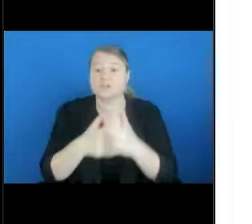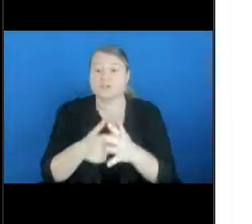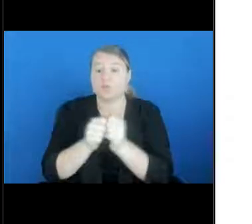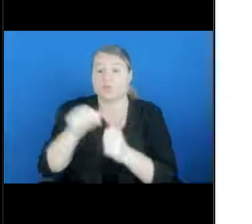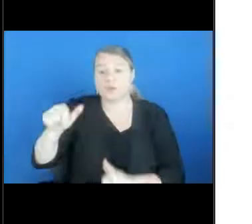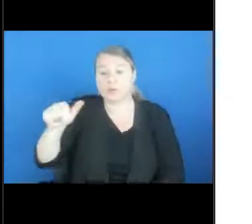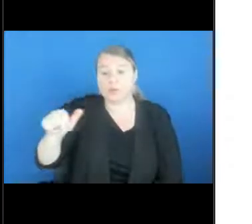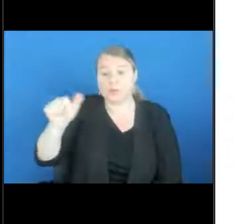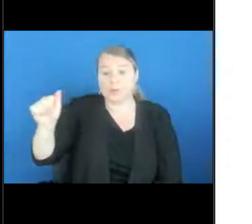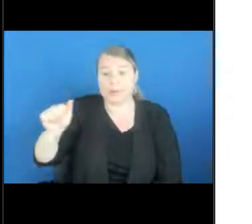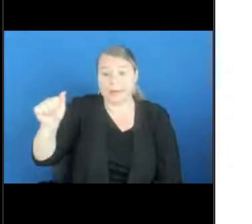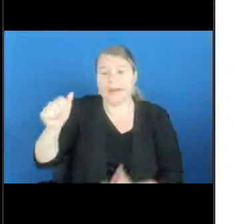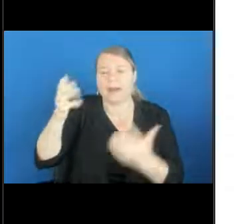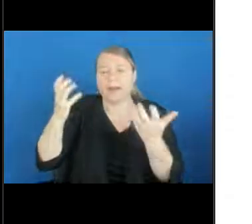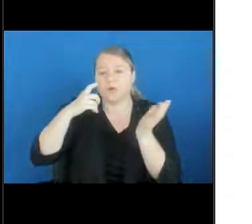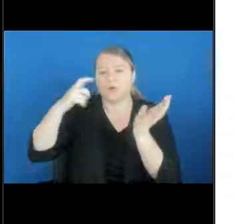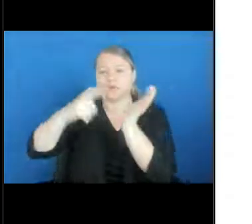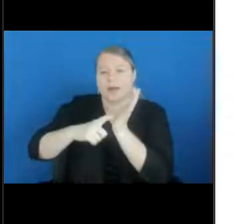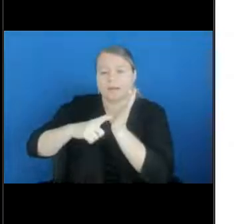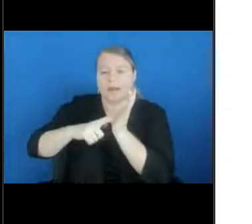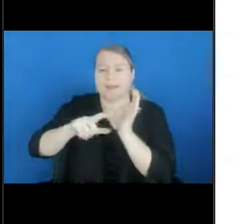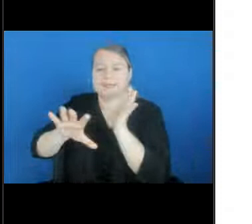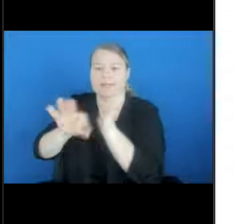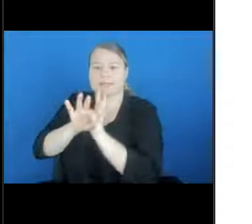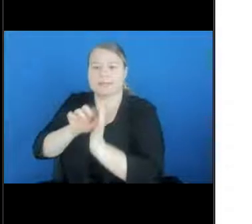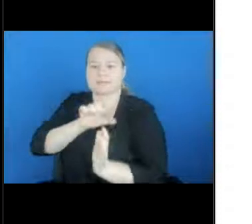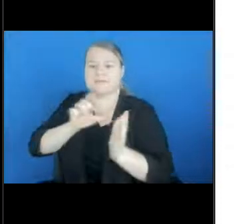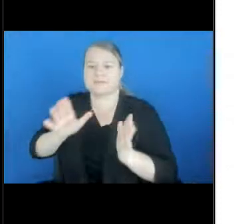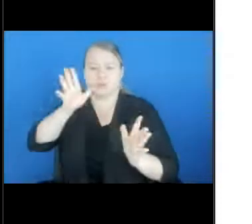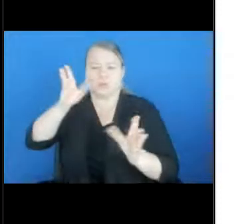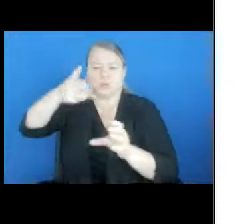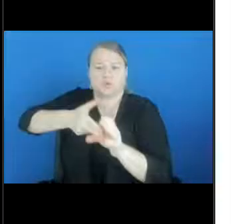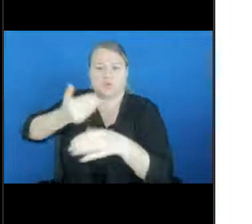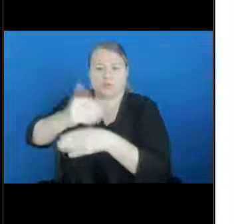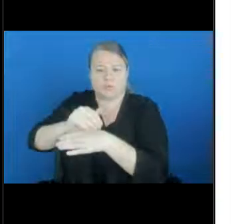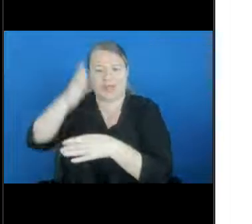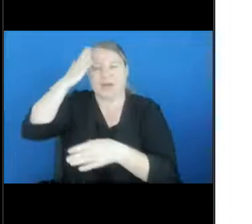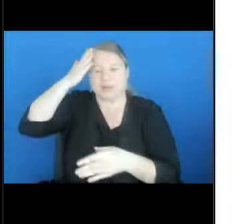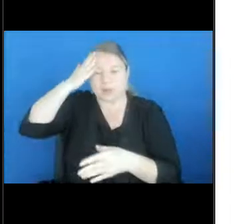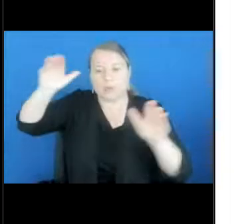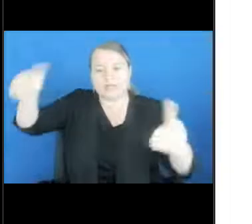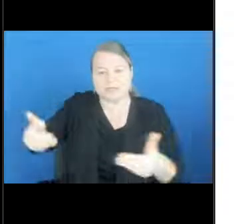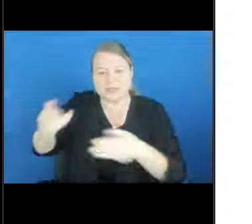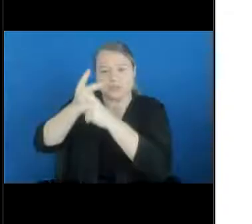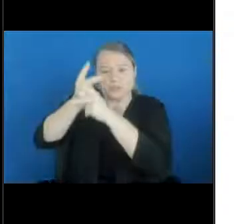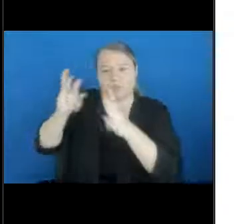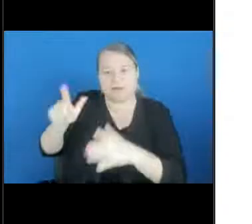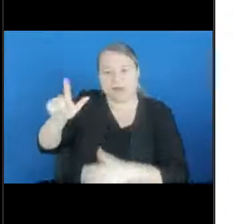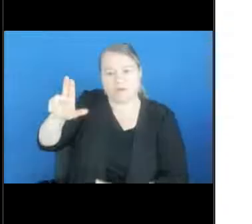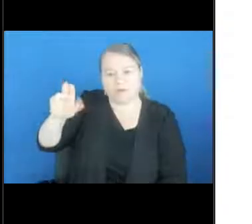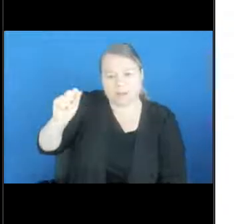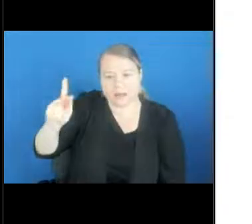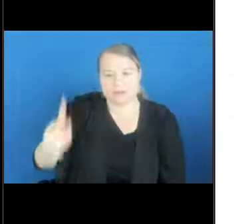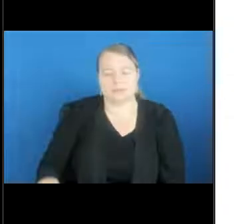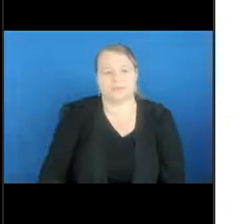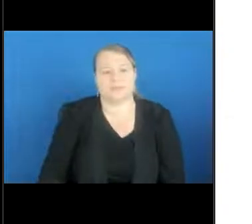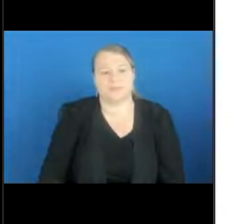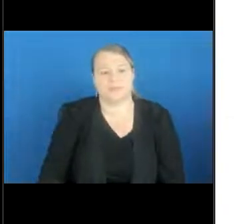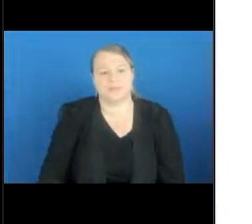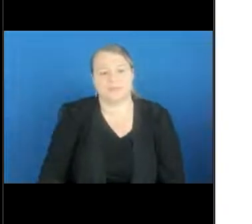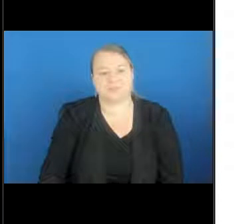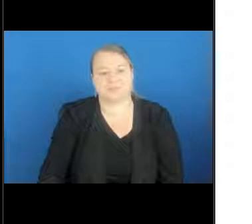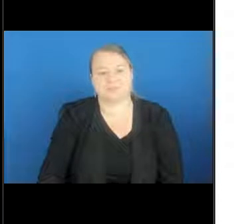session, I would like to recognize the elected officials who have joined us tonight. I know we introduced Supervisor Lusk earlier, and we'd like to